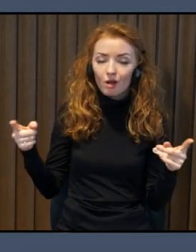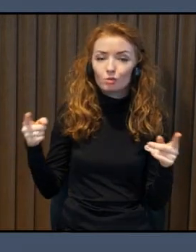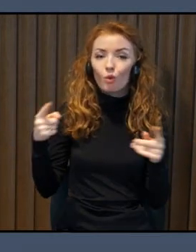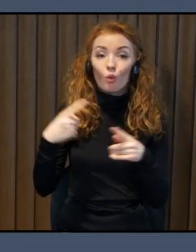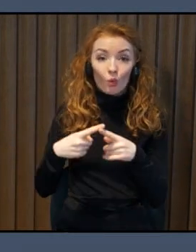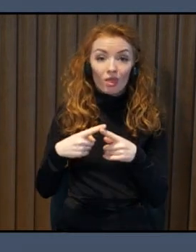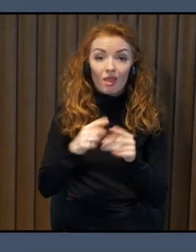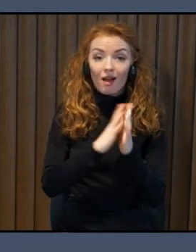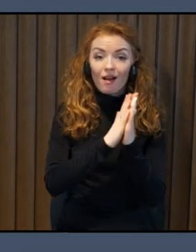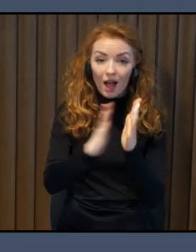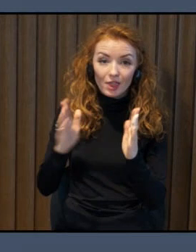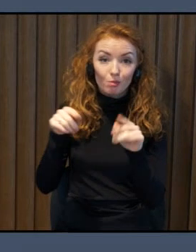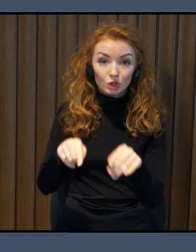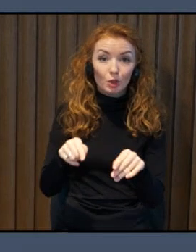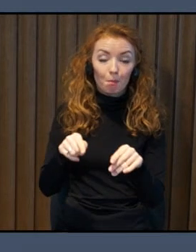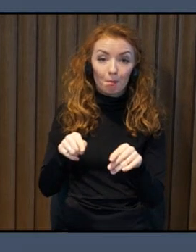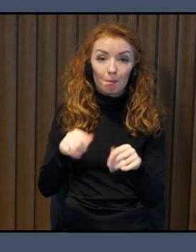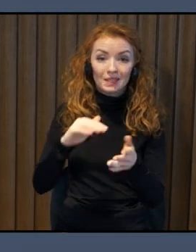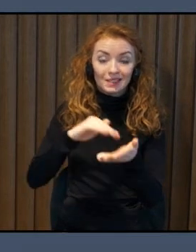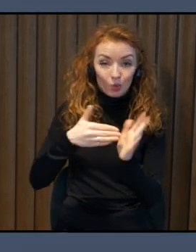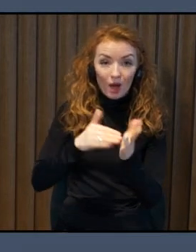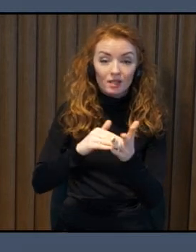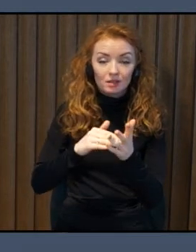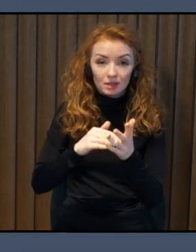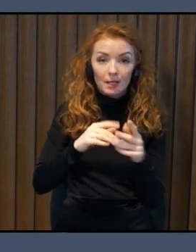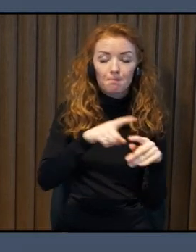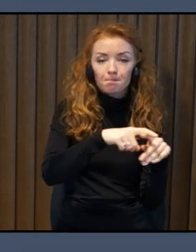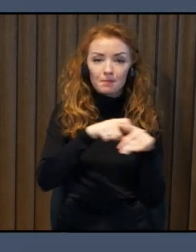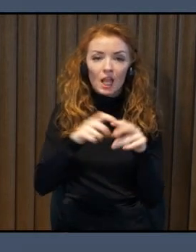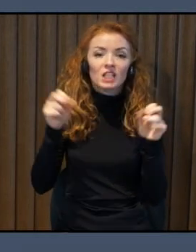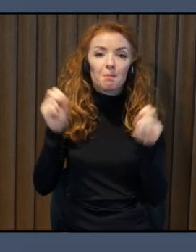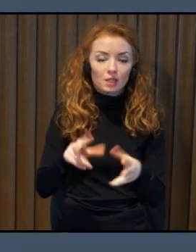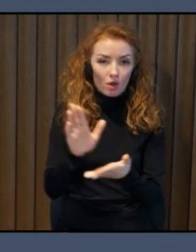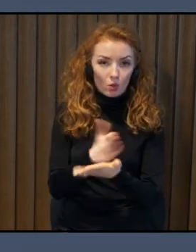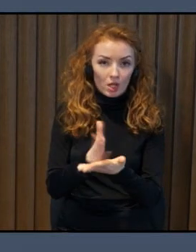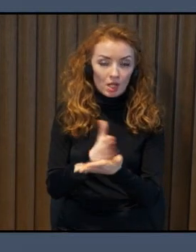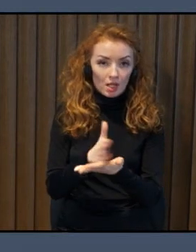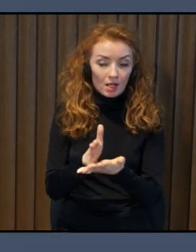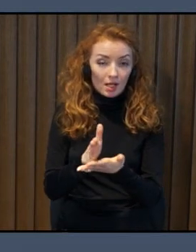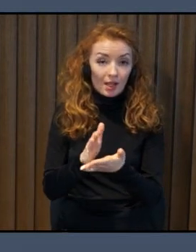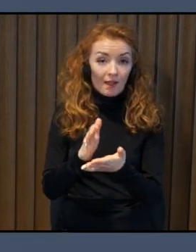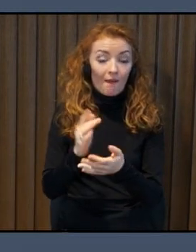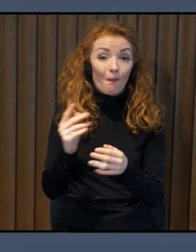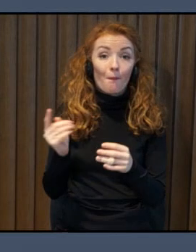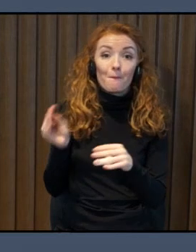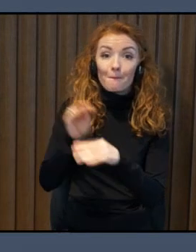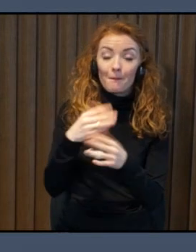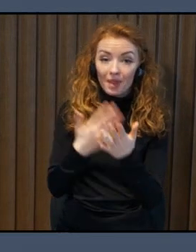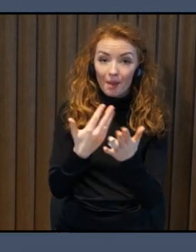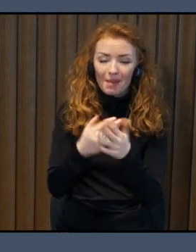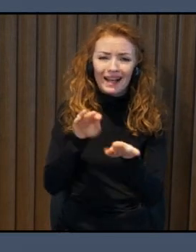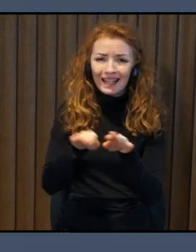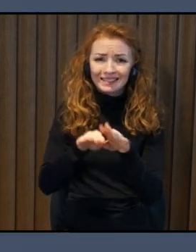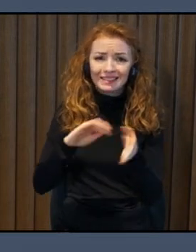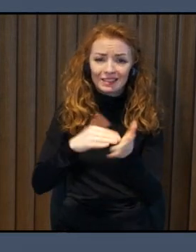this problem. And there, of course, there were some conversations and discussions, and they were looking for a specific solution for